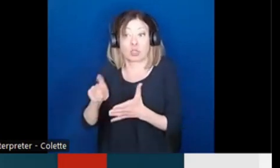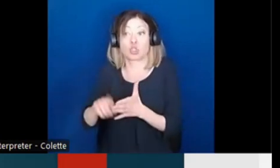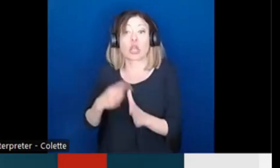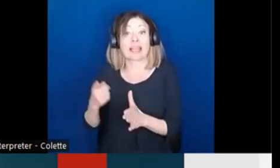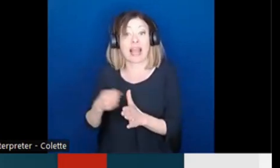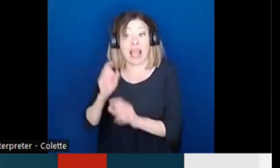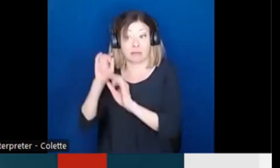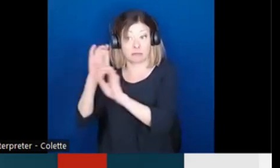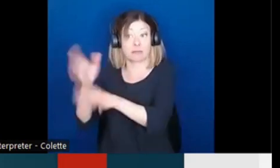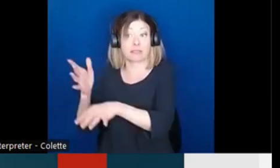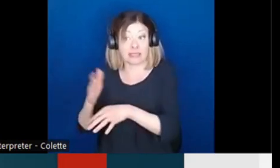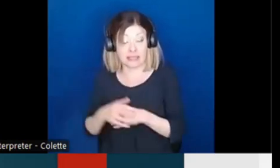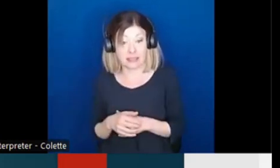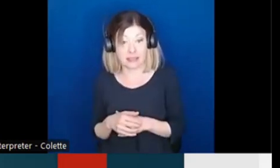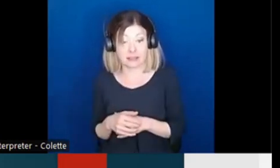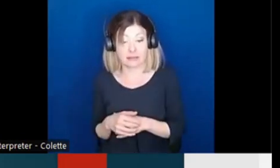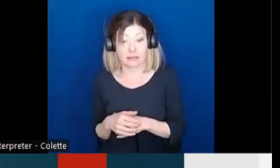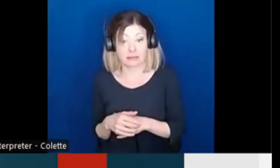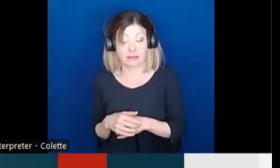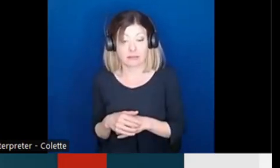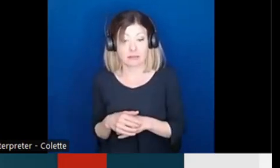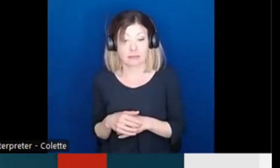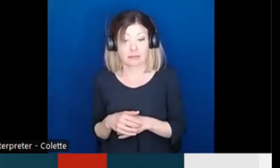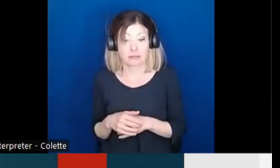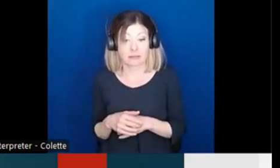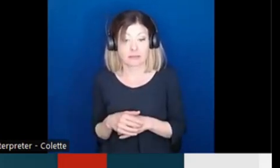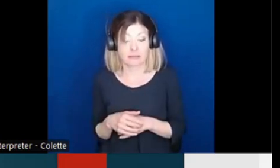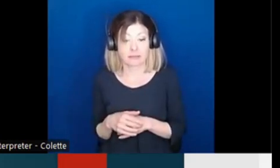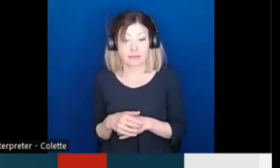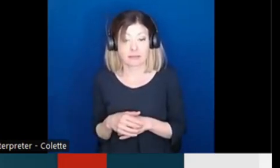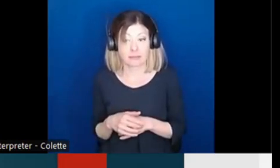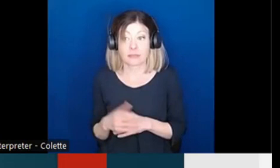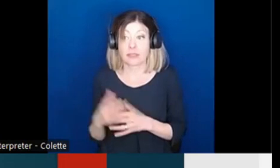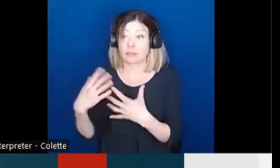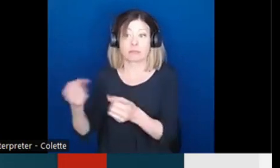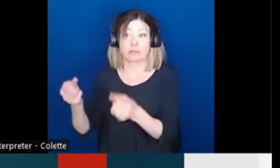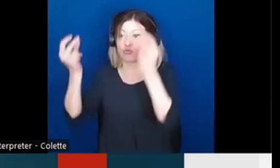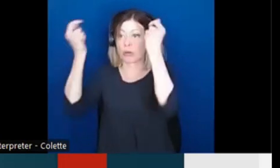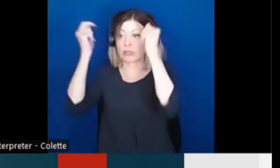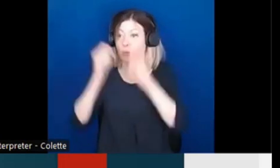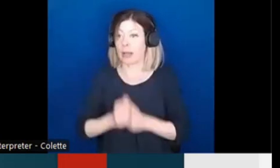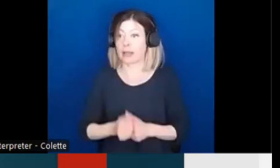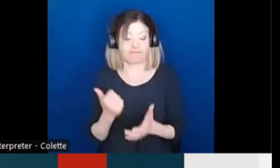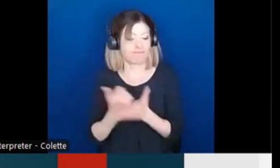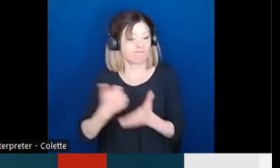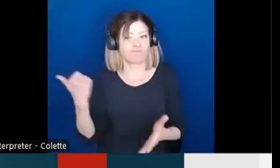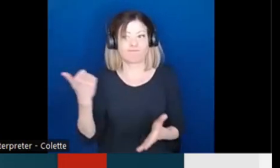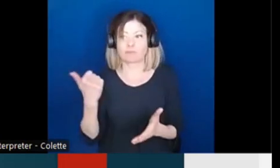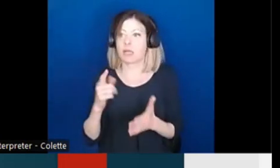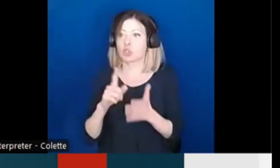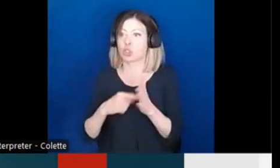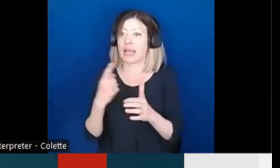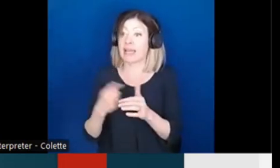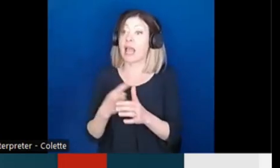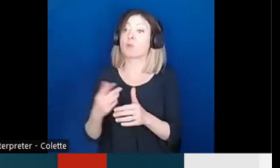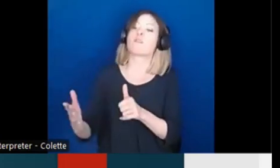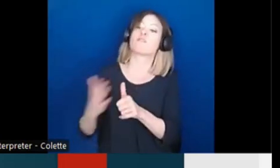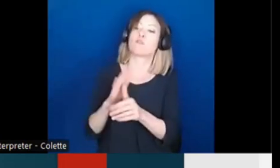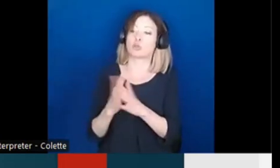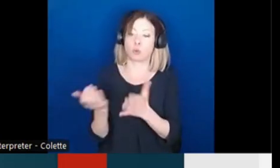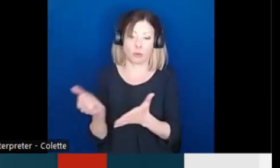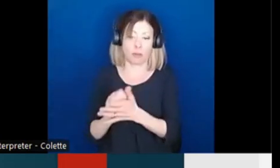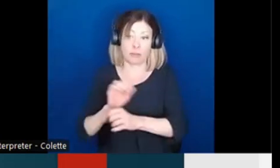off, and it was accepted straight away. And Jane Eyre was published first, and it became an